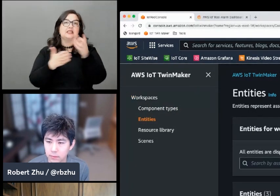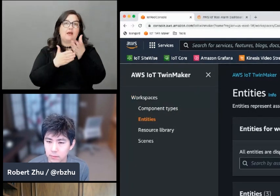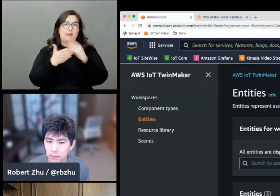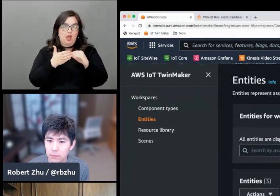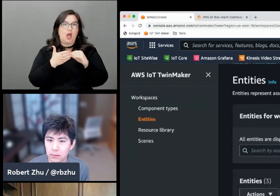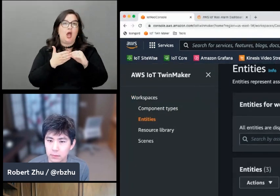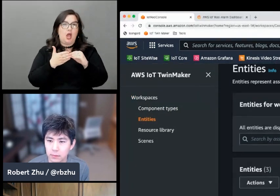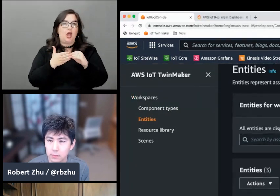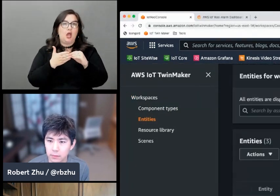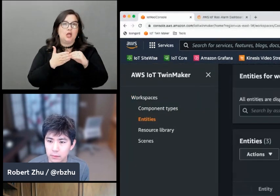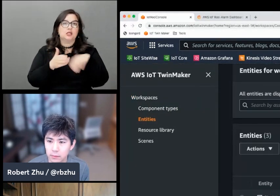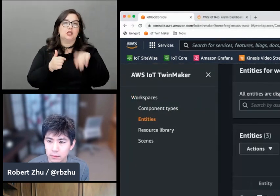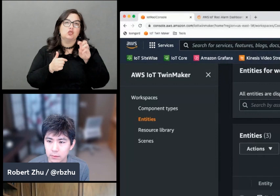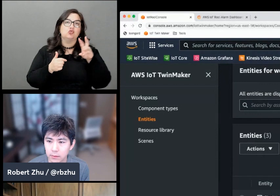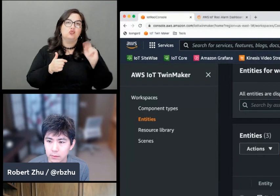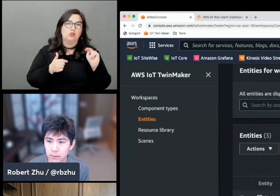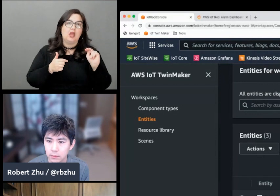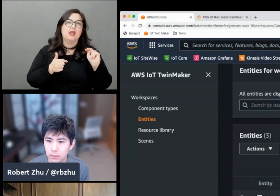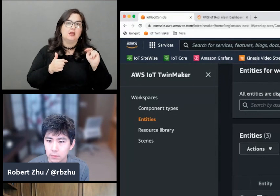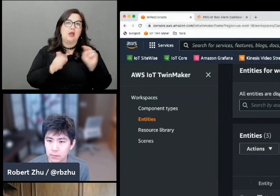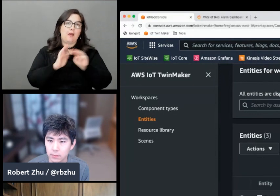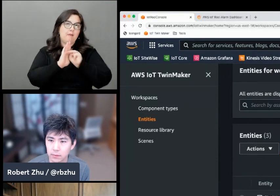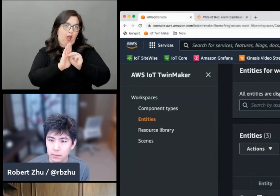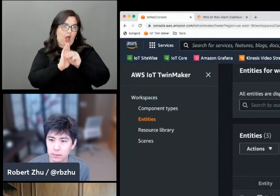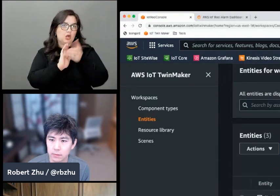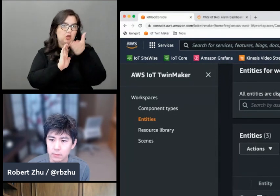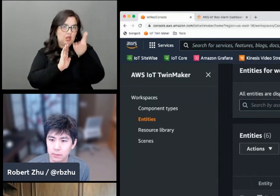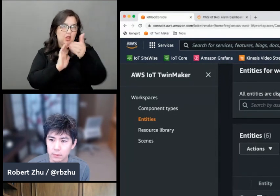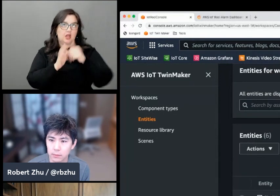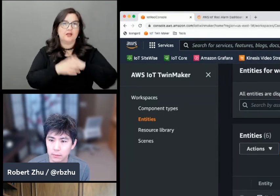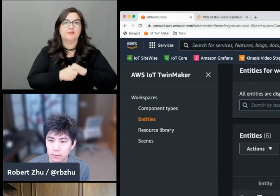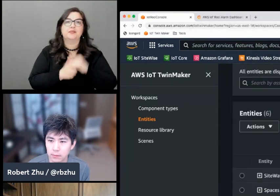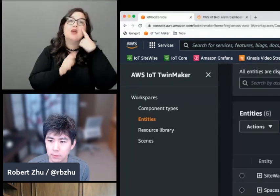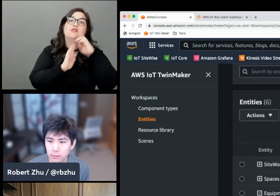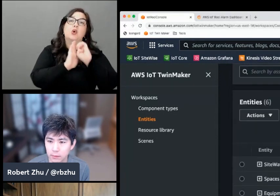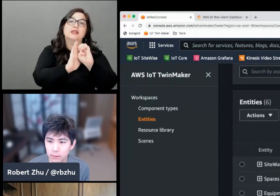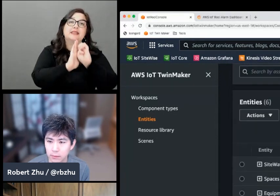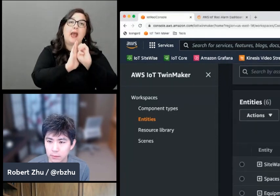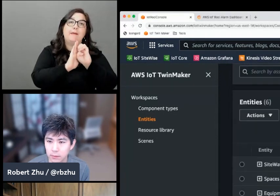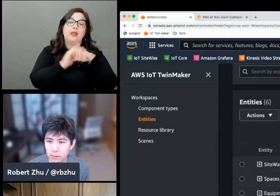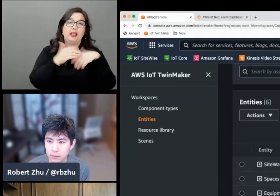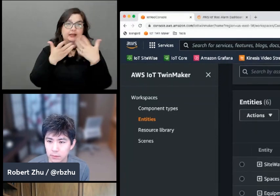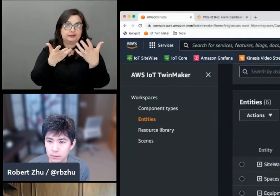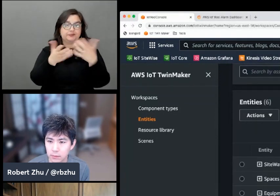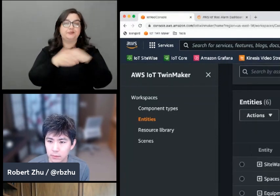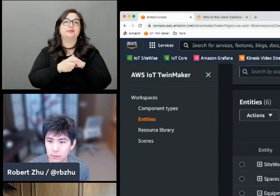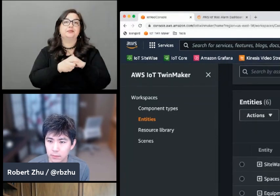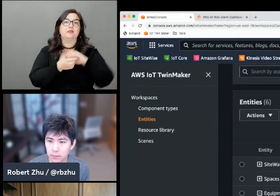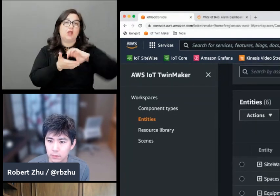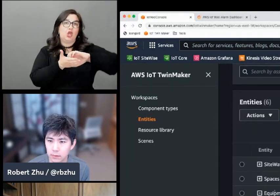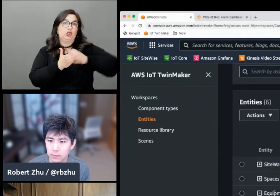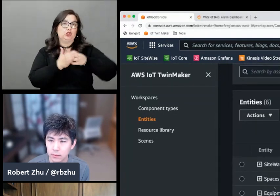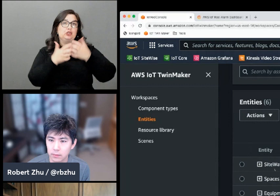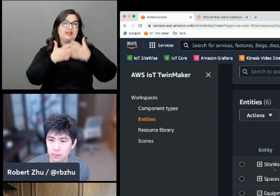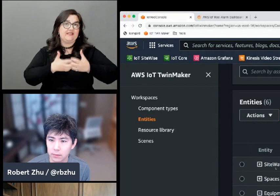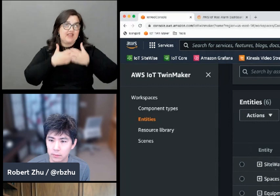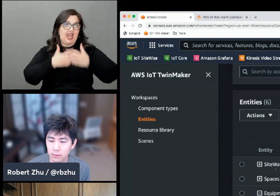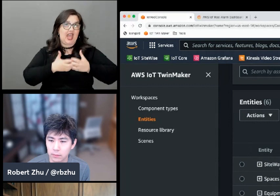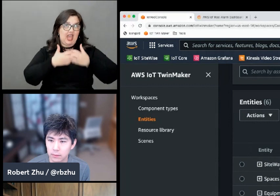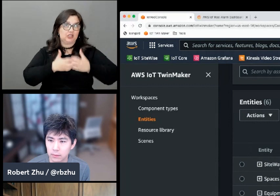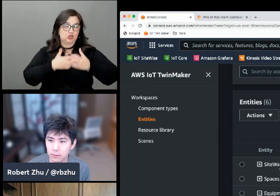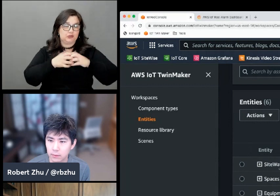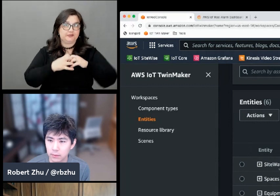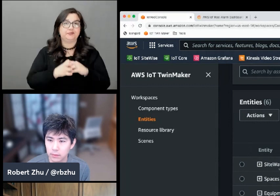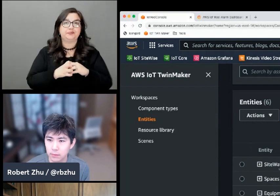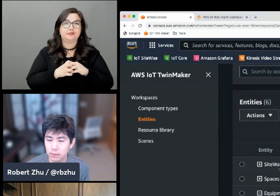it. So, for example, in the cookie factory here, we have a